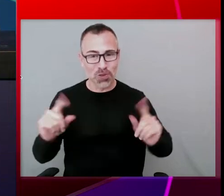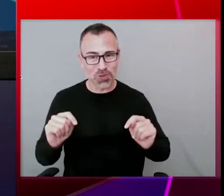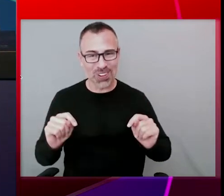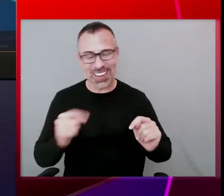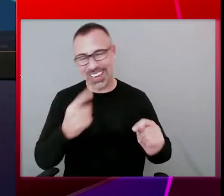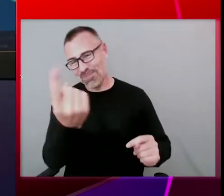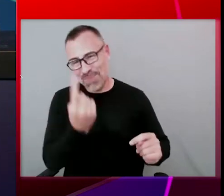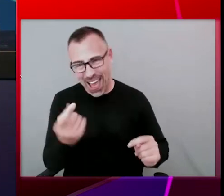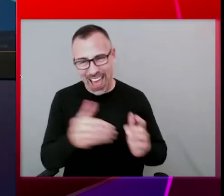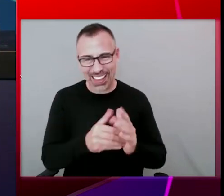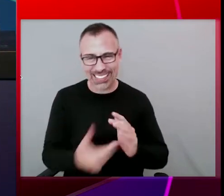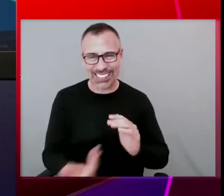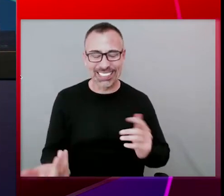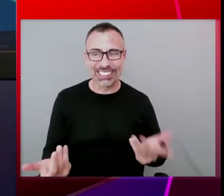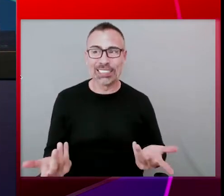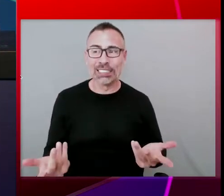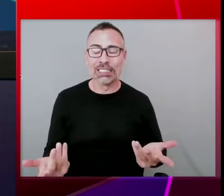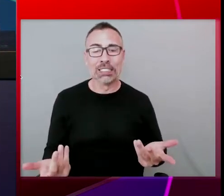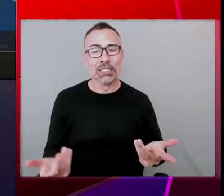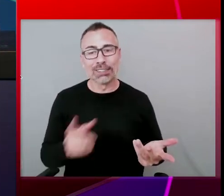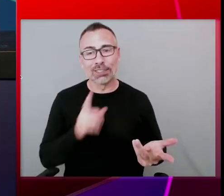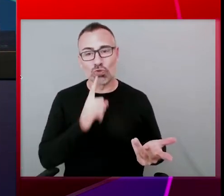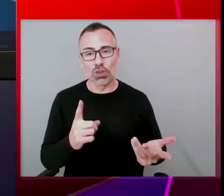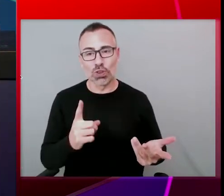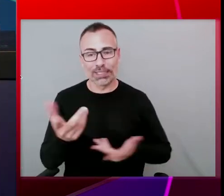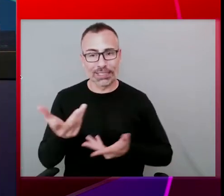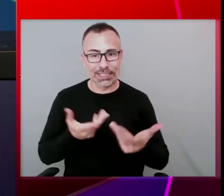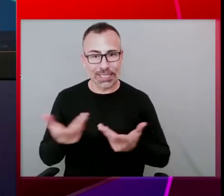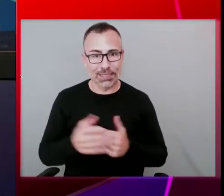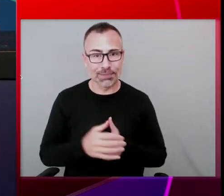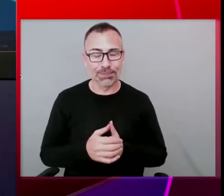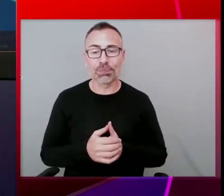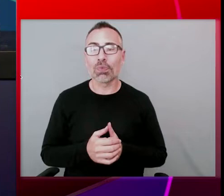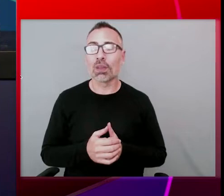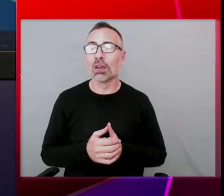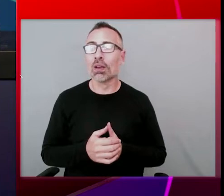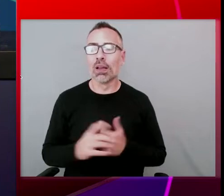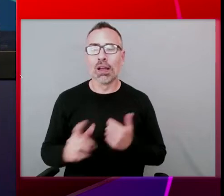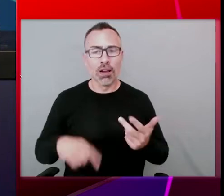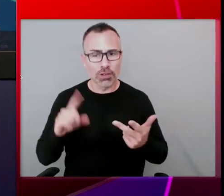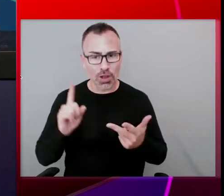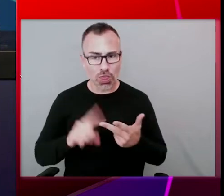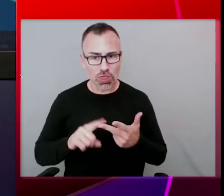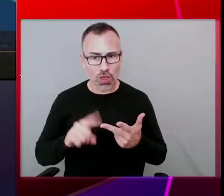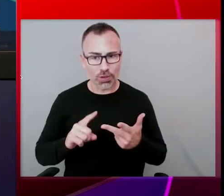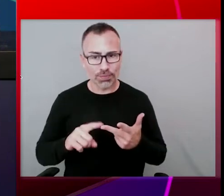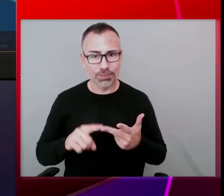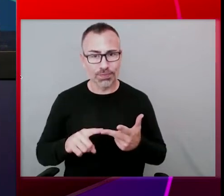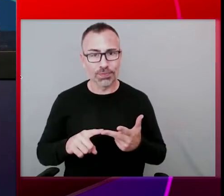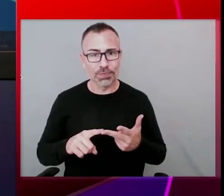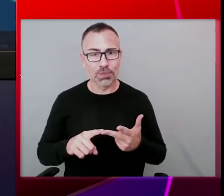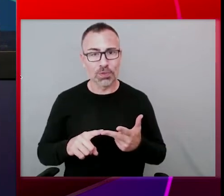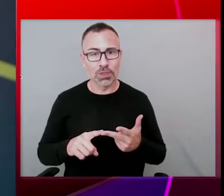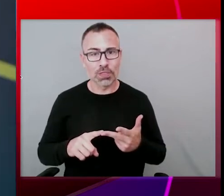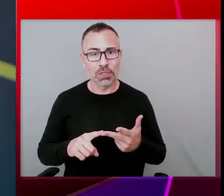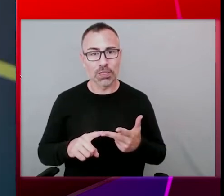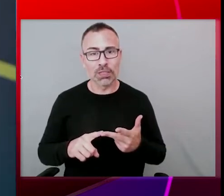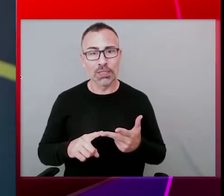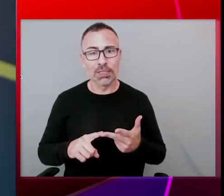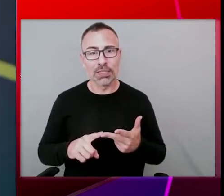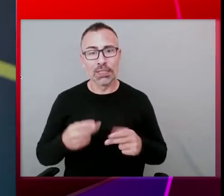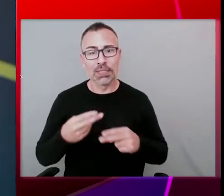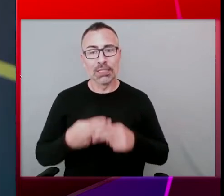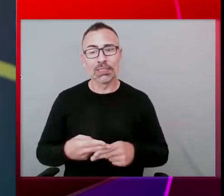again. So really engaging. And then the third piece is a piece called Sonic Graffiti. Did you get to try that?